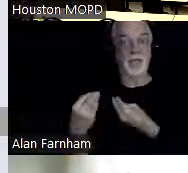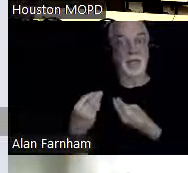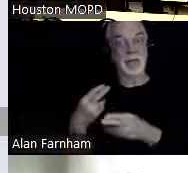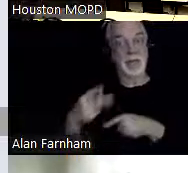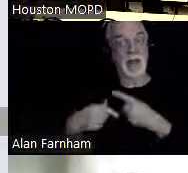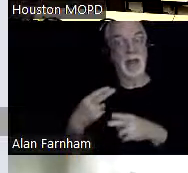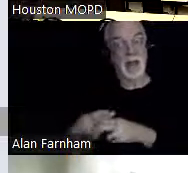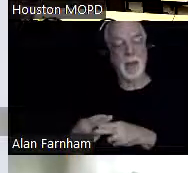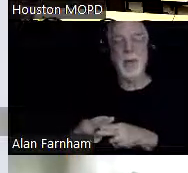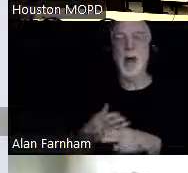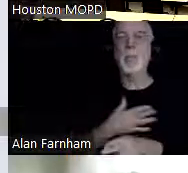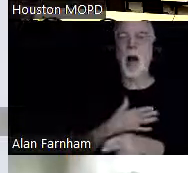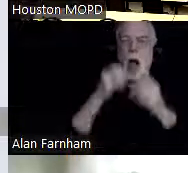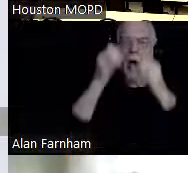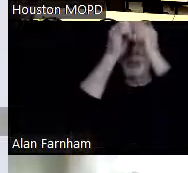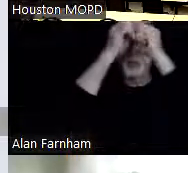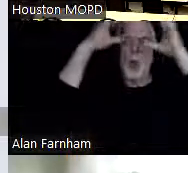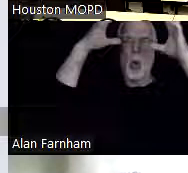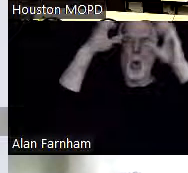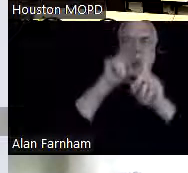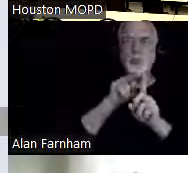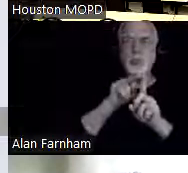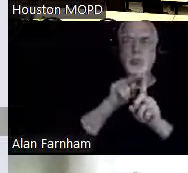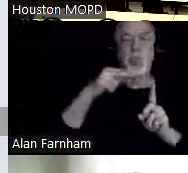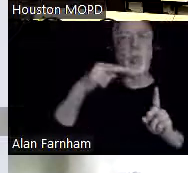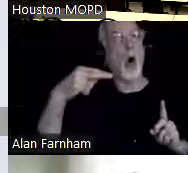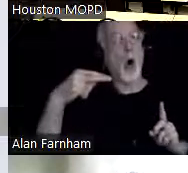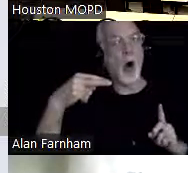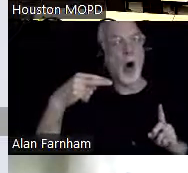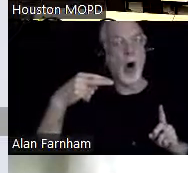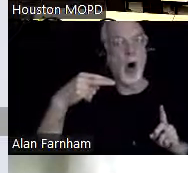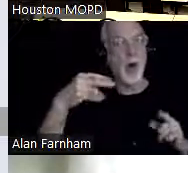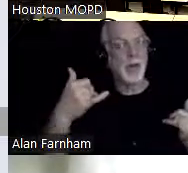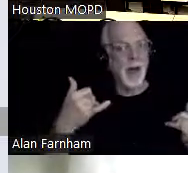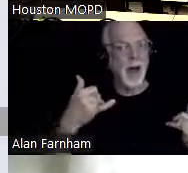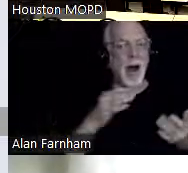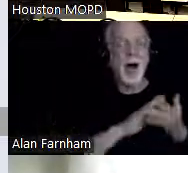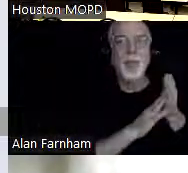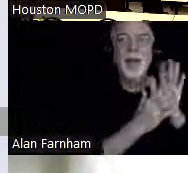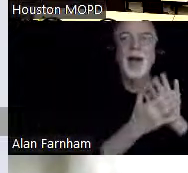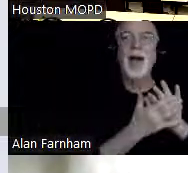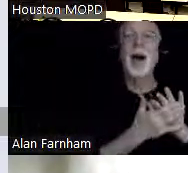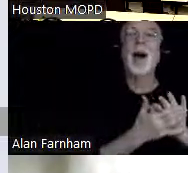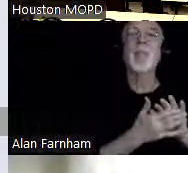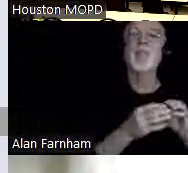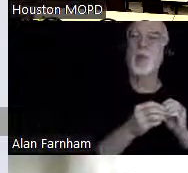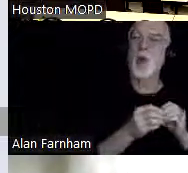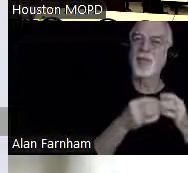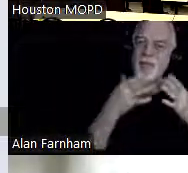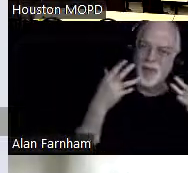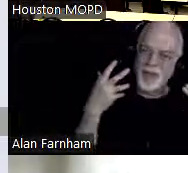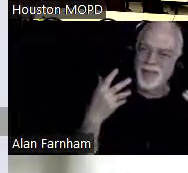perspective and it opened my friendship pool. It made me realize I needed to do